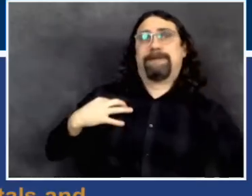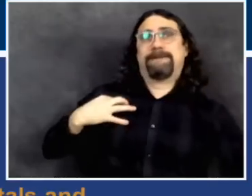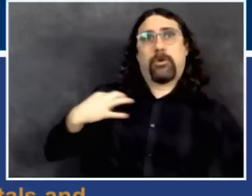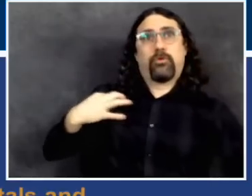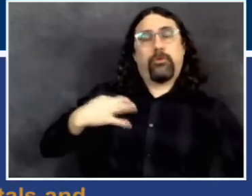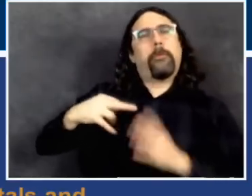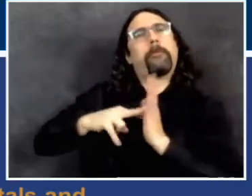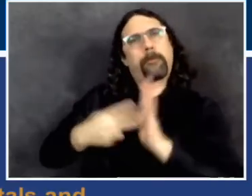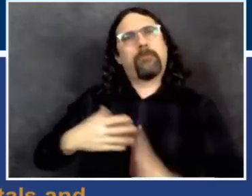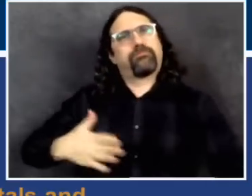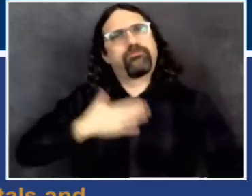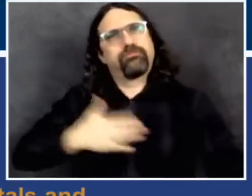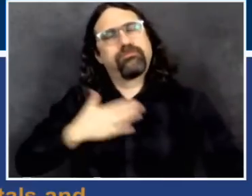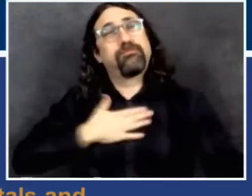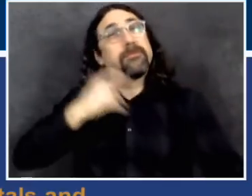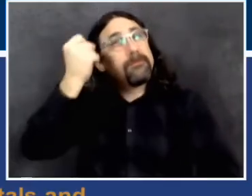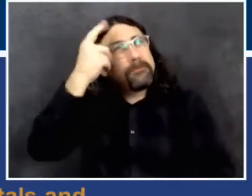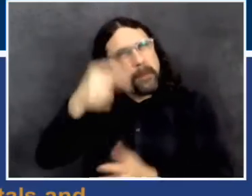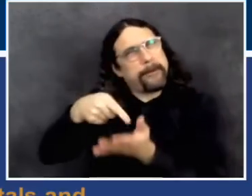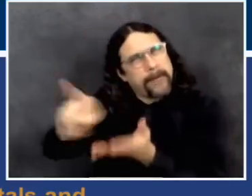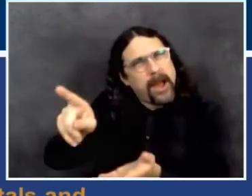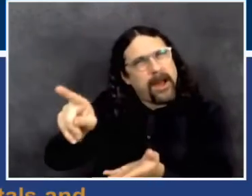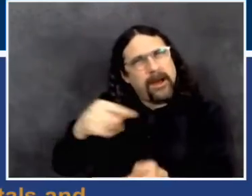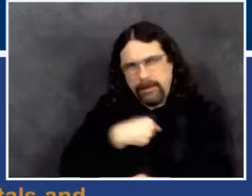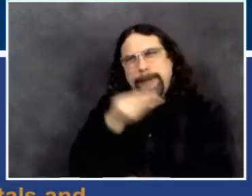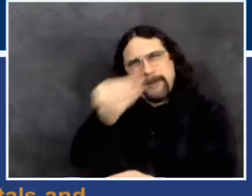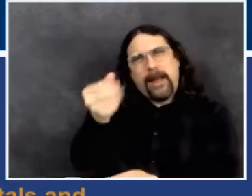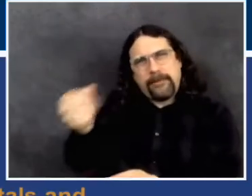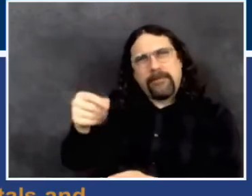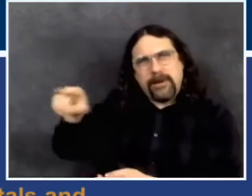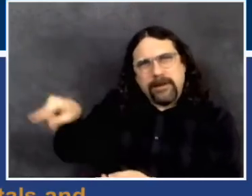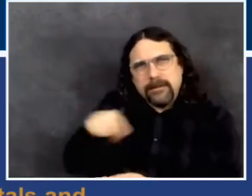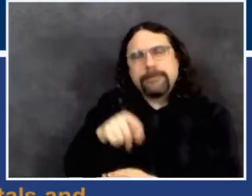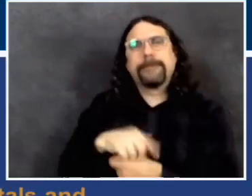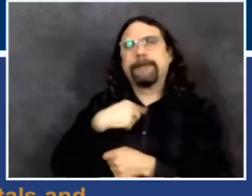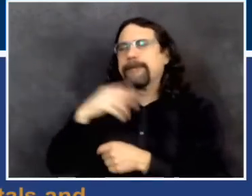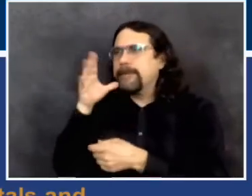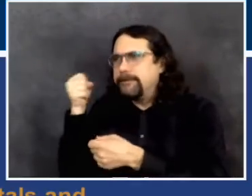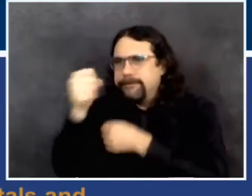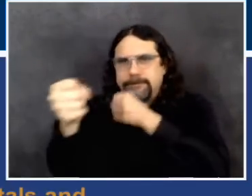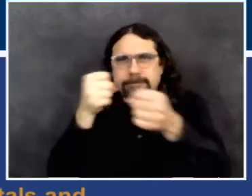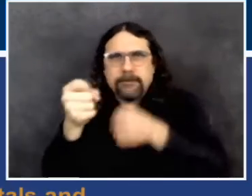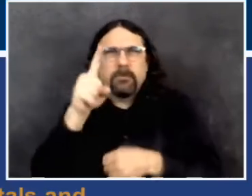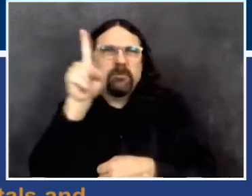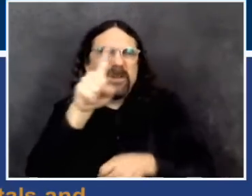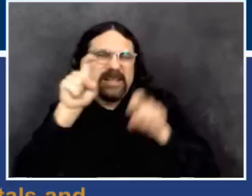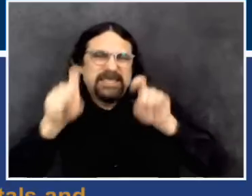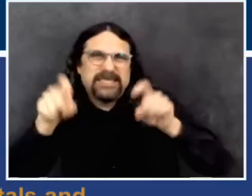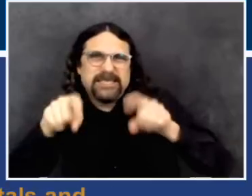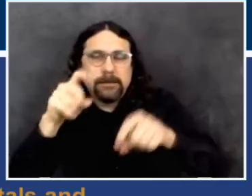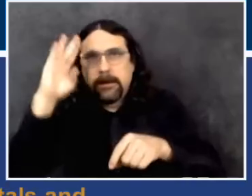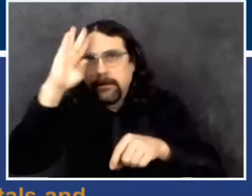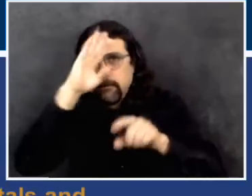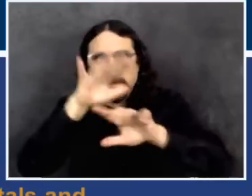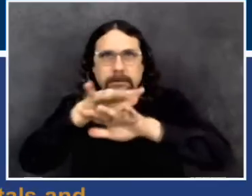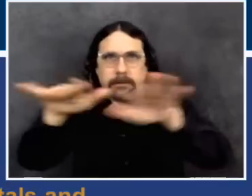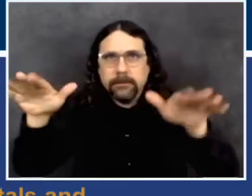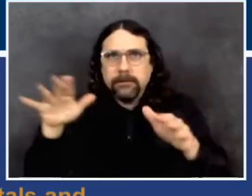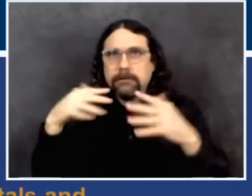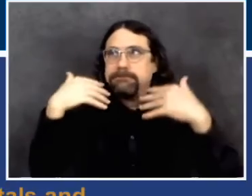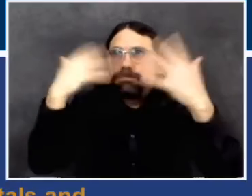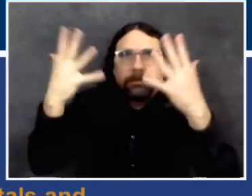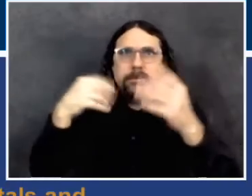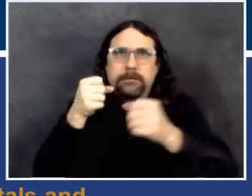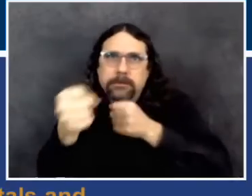and protect people. Some of them are from right here in New York City. Some of them are people from all over the country, packed up their cars and drove here,